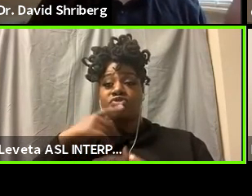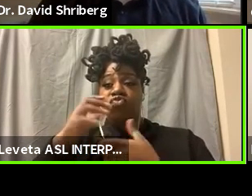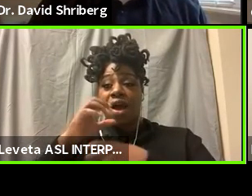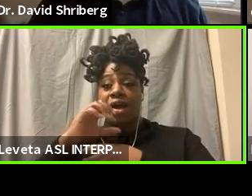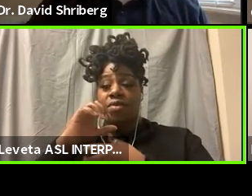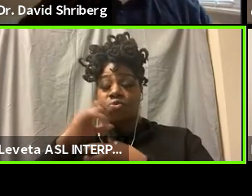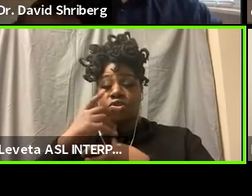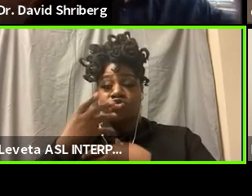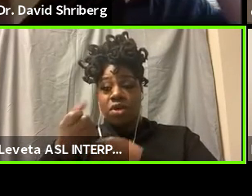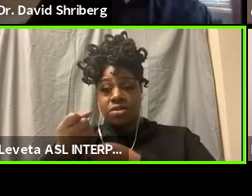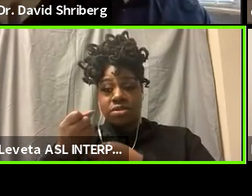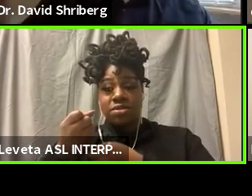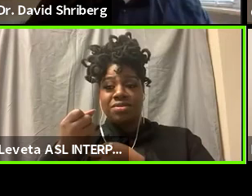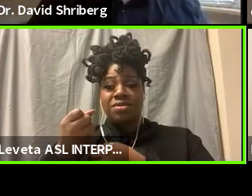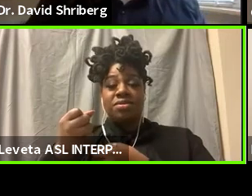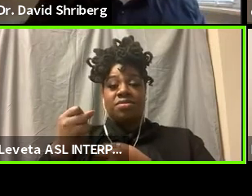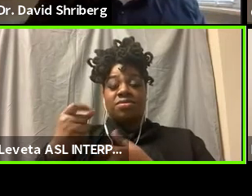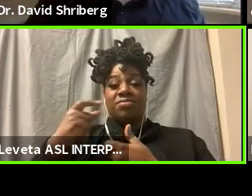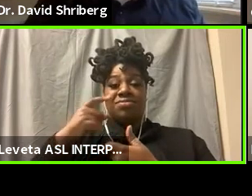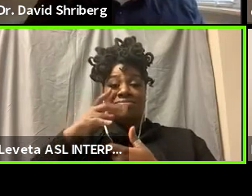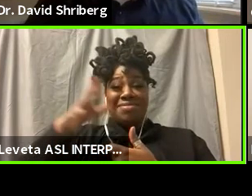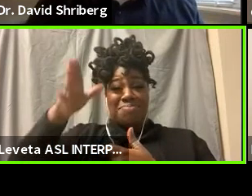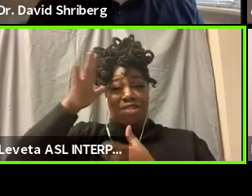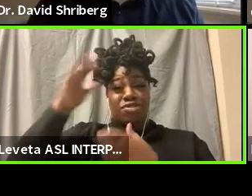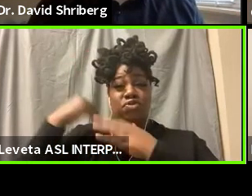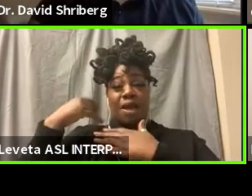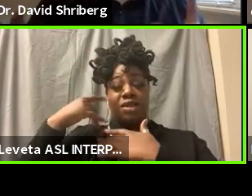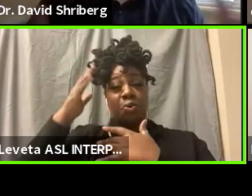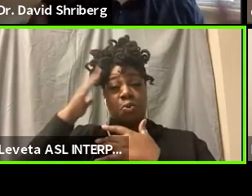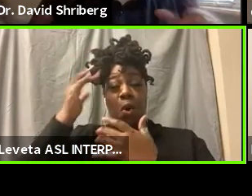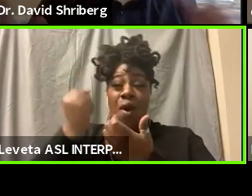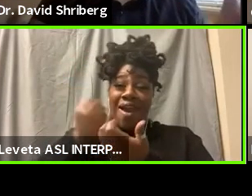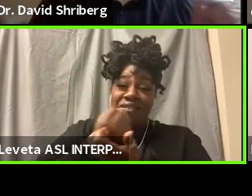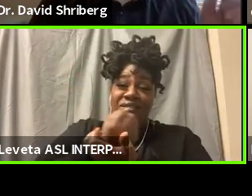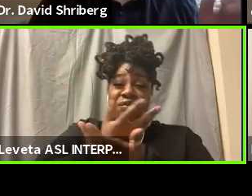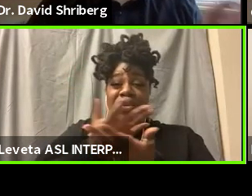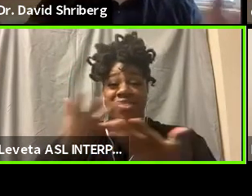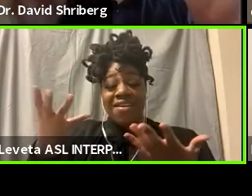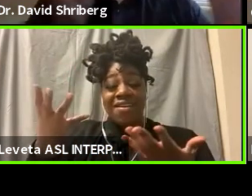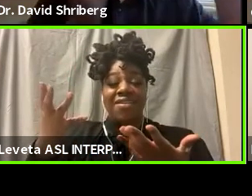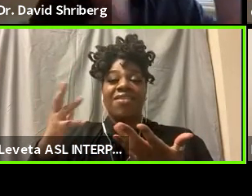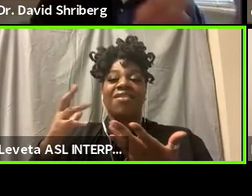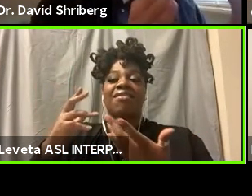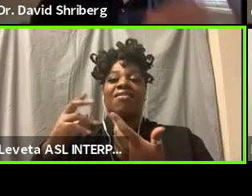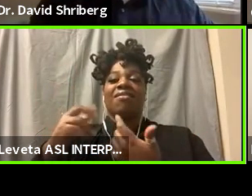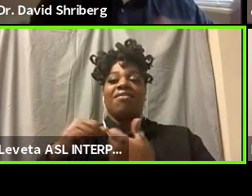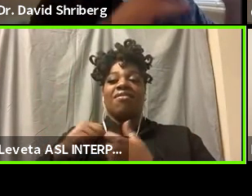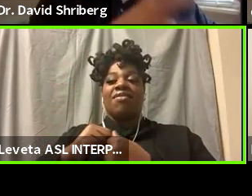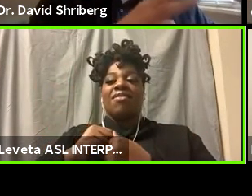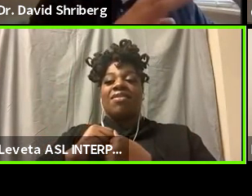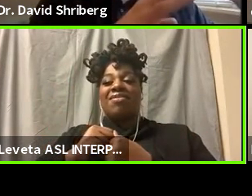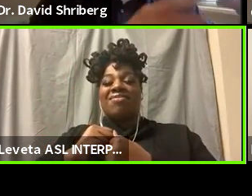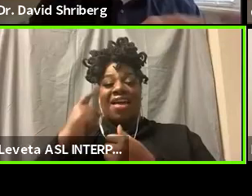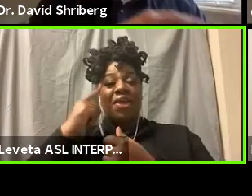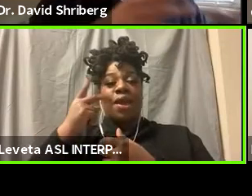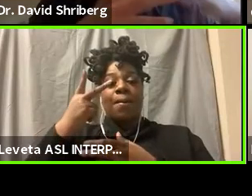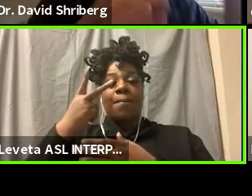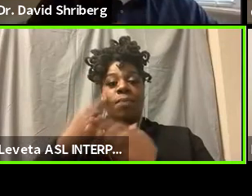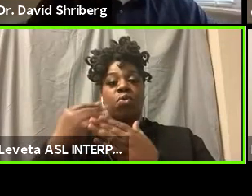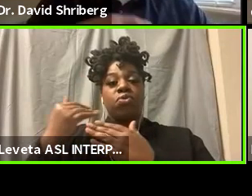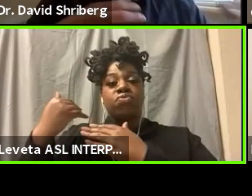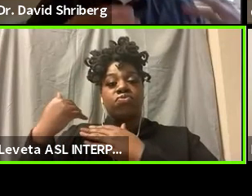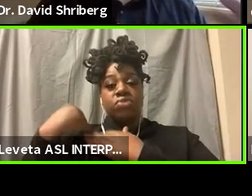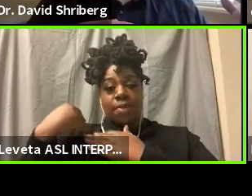the parents to kind of know everything the educators know, but I think kind of on both sides, there's a responsibility both for schools to